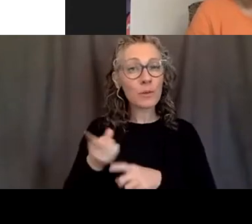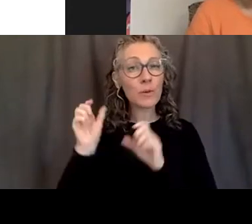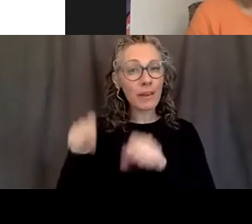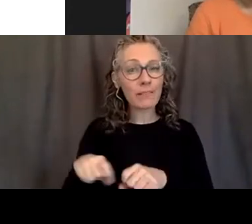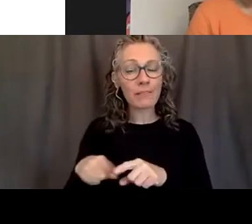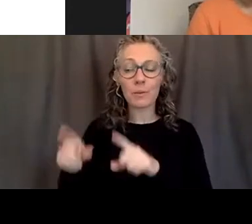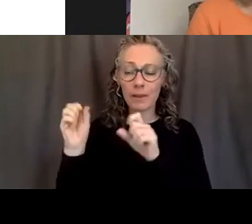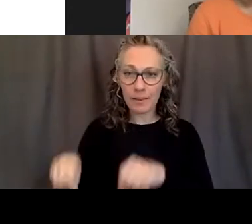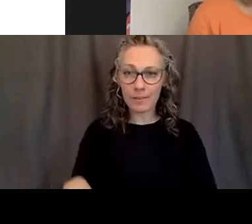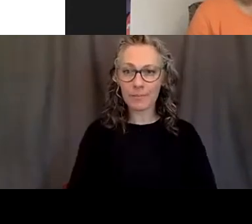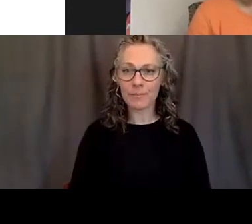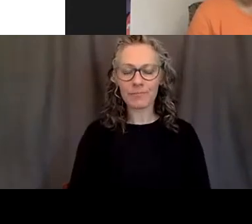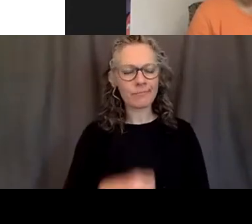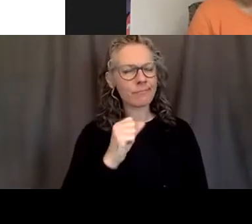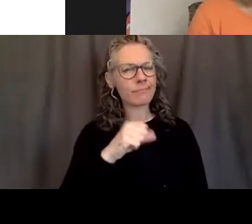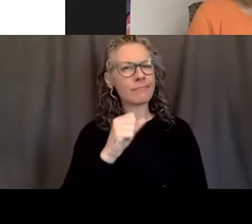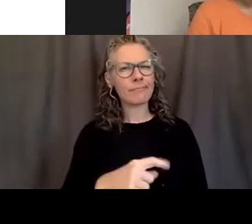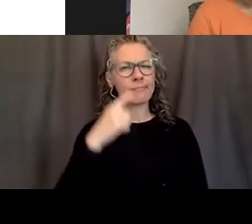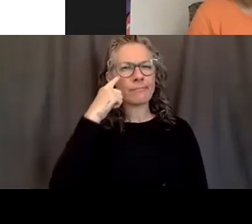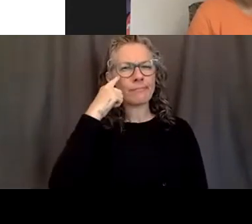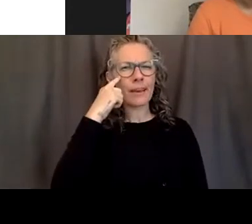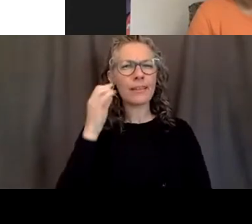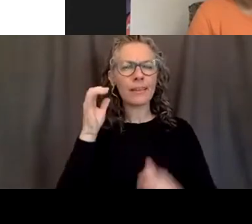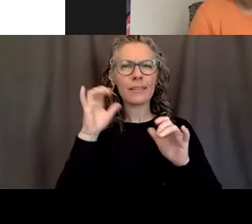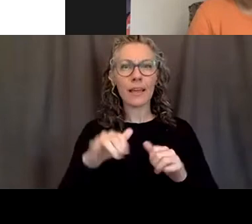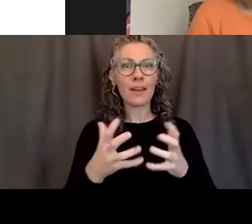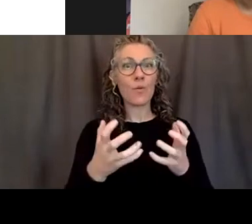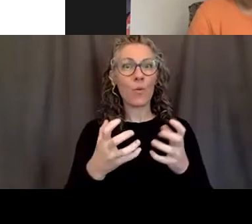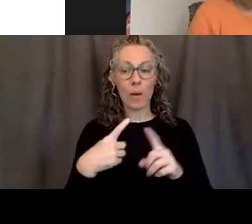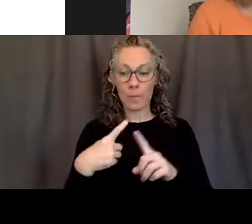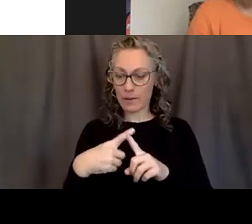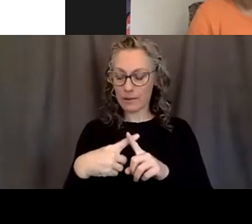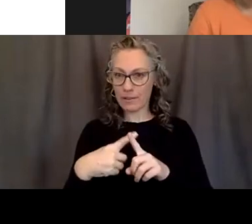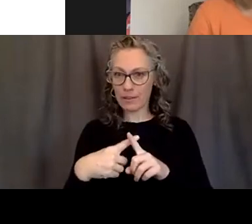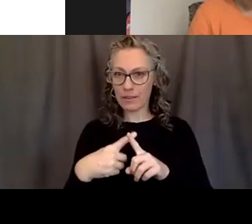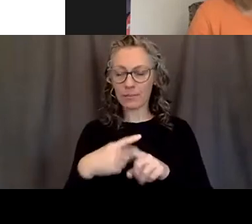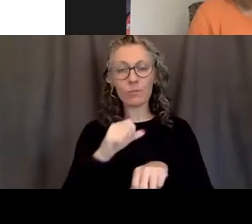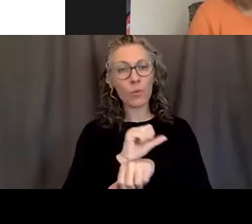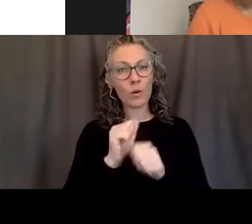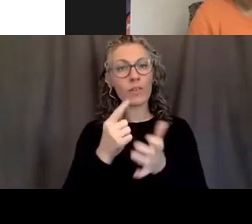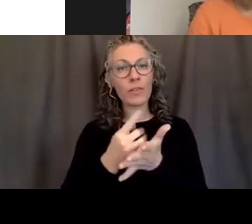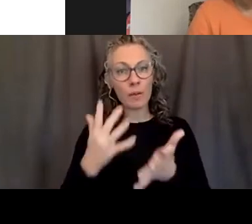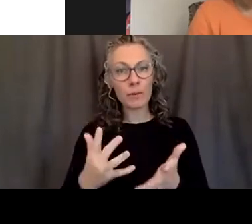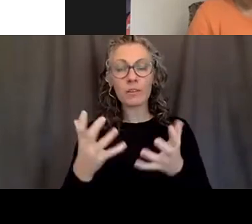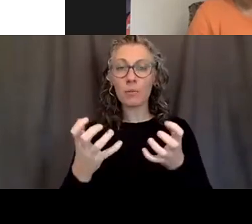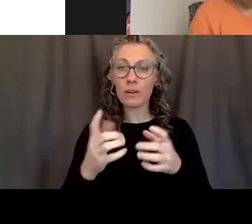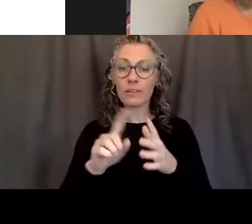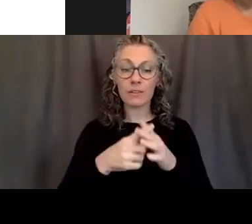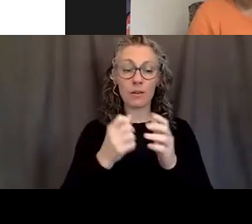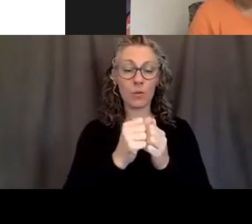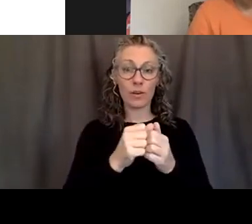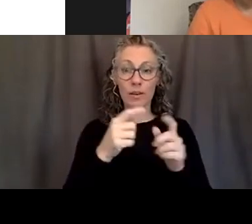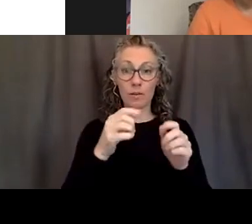Yes. Yeah, I think those things, I want the positive. I'm working on, I work with a therapist, and I'd love to start working with the